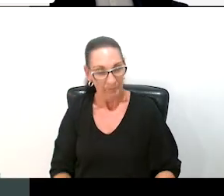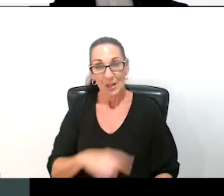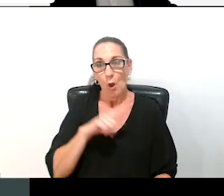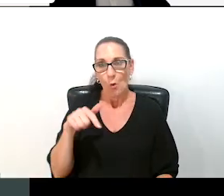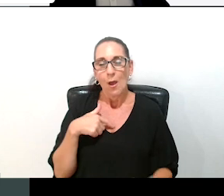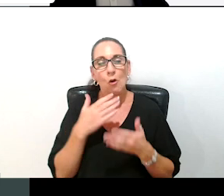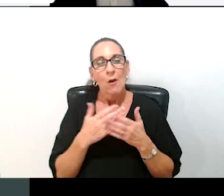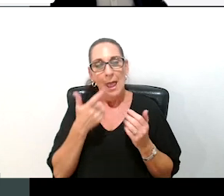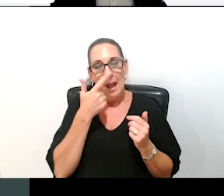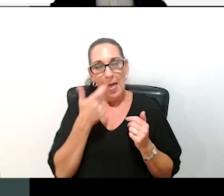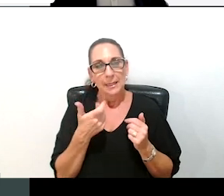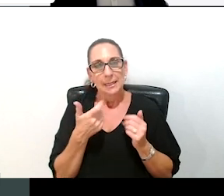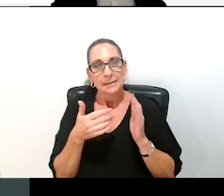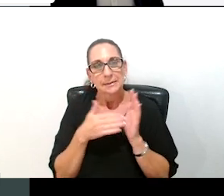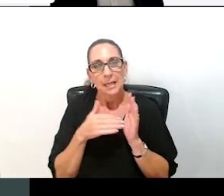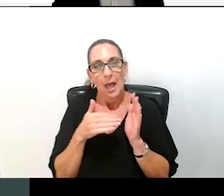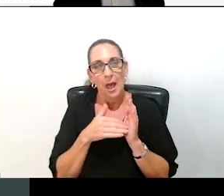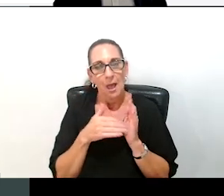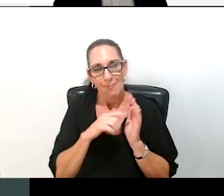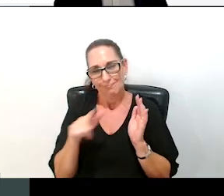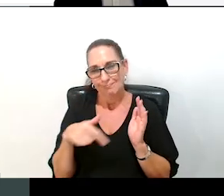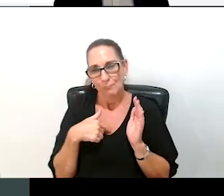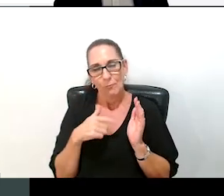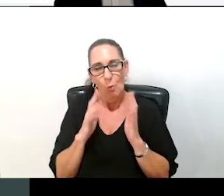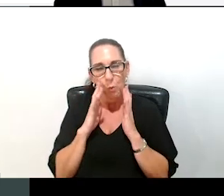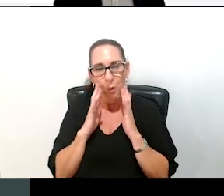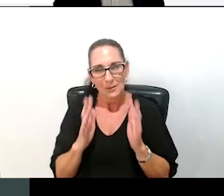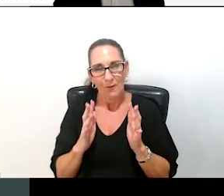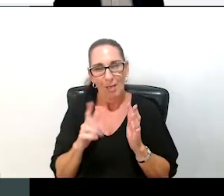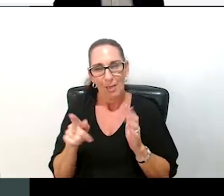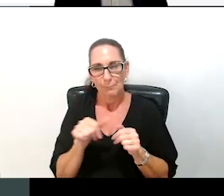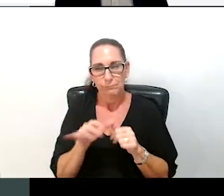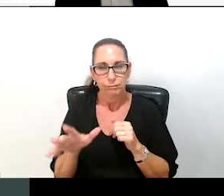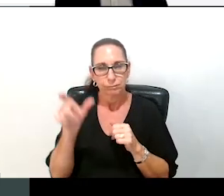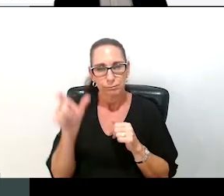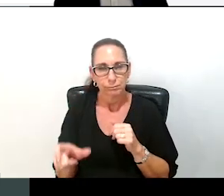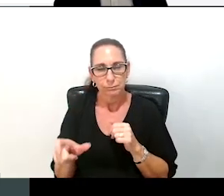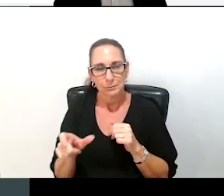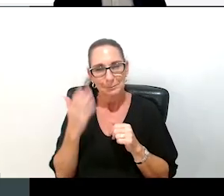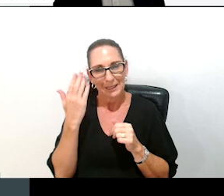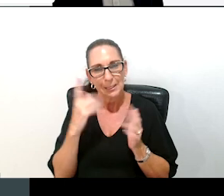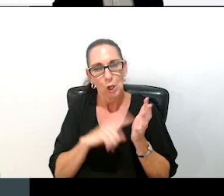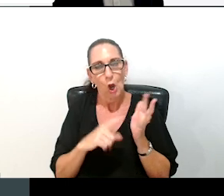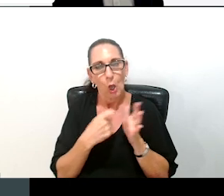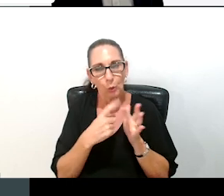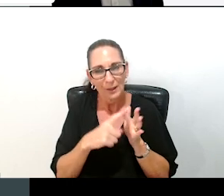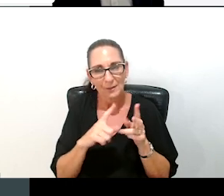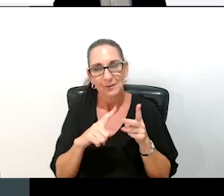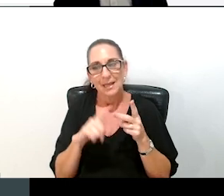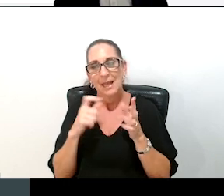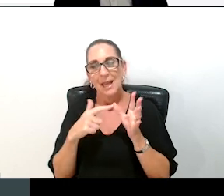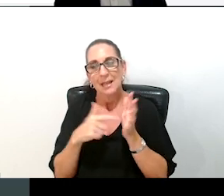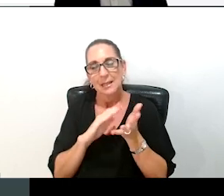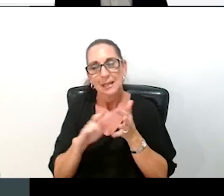fortunate today to have wonderful expert speakers, Luke, Catherine, and